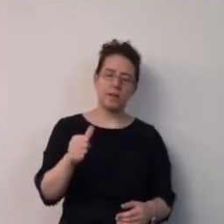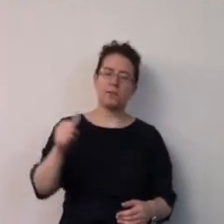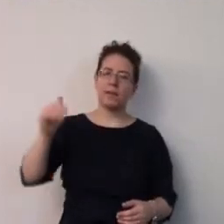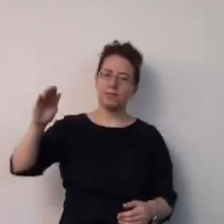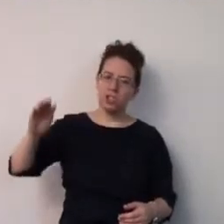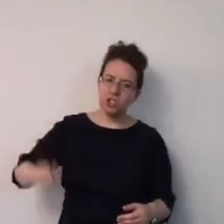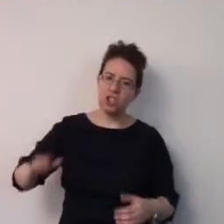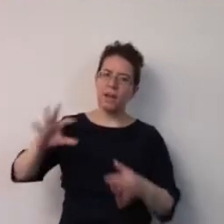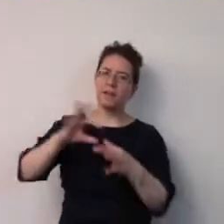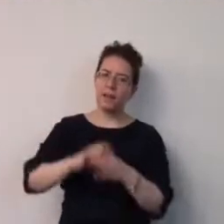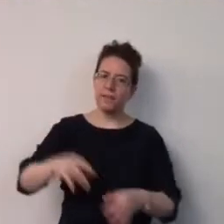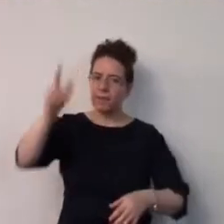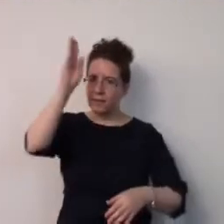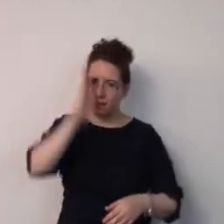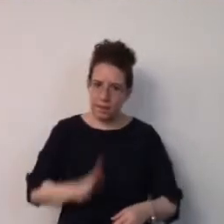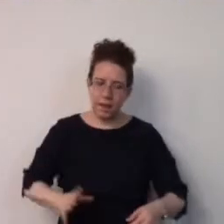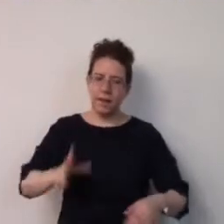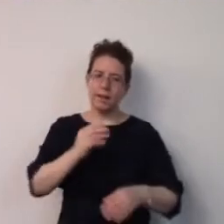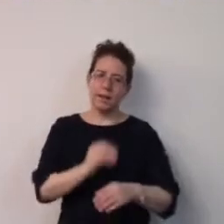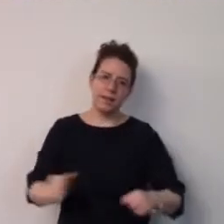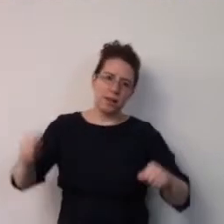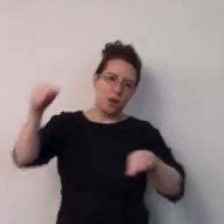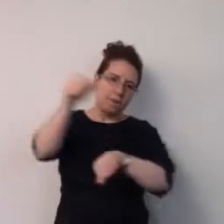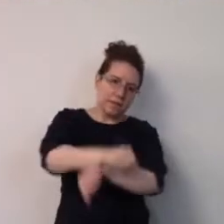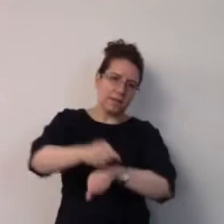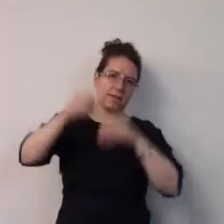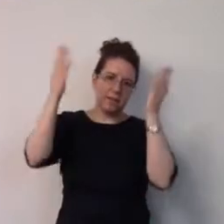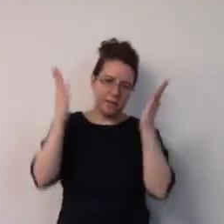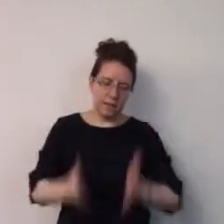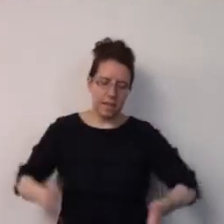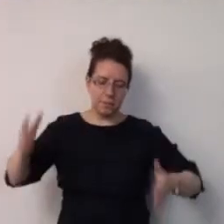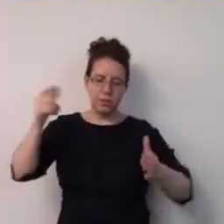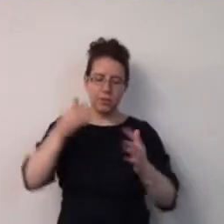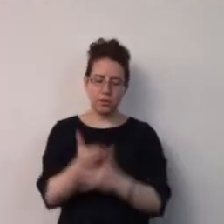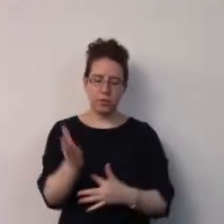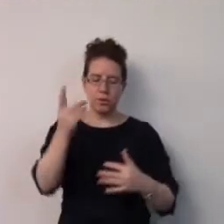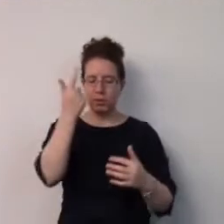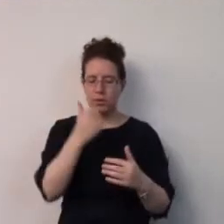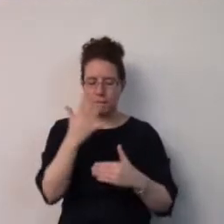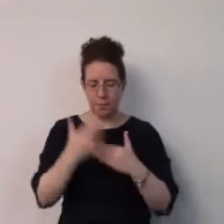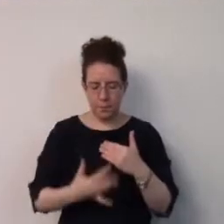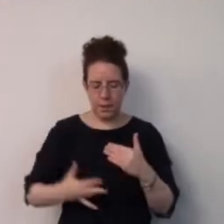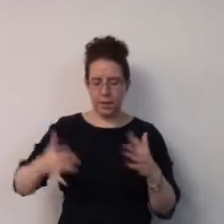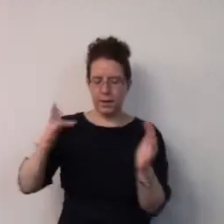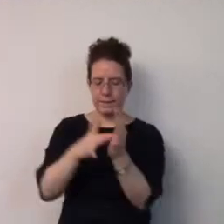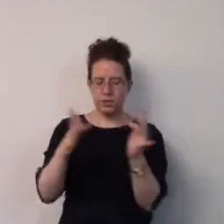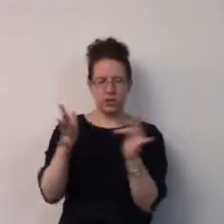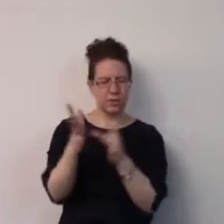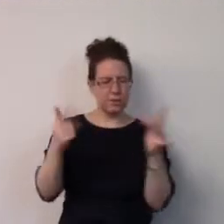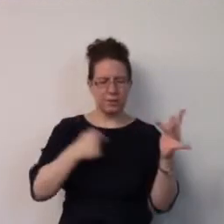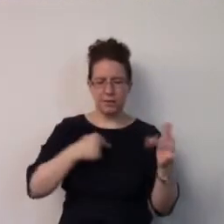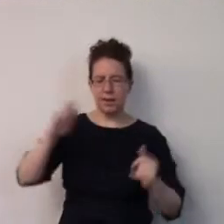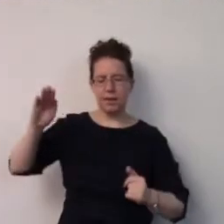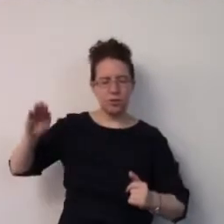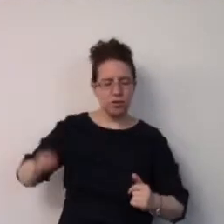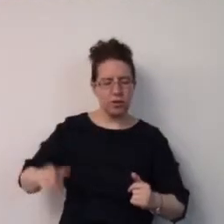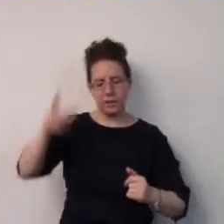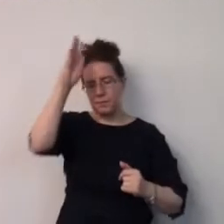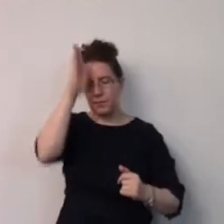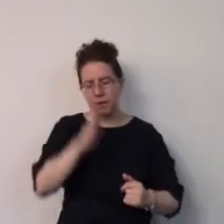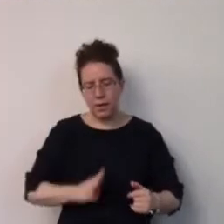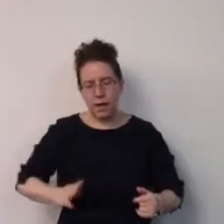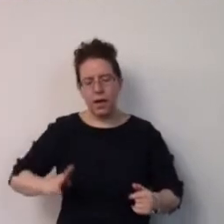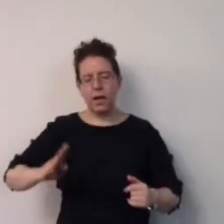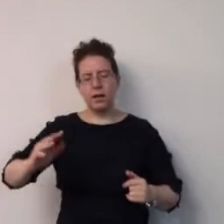forgiven. I know my name's been written down in the Lamb's book of life because it was written there when I was born